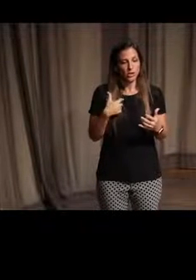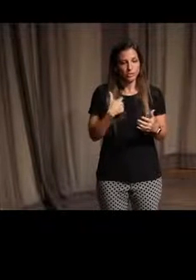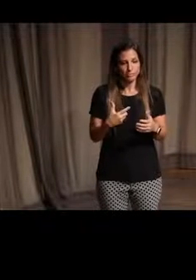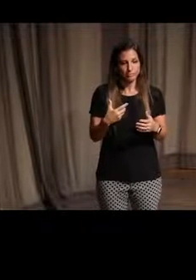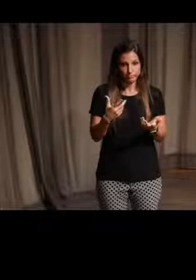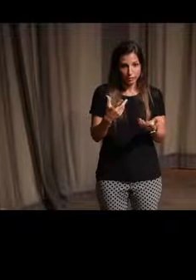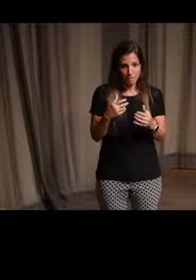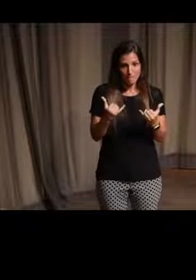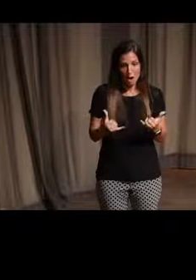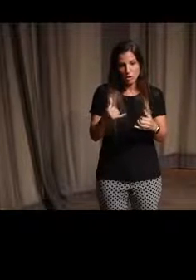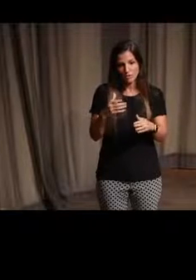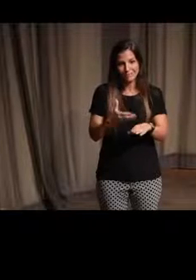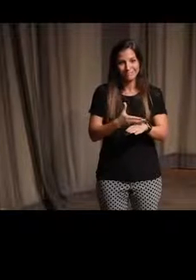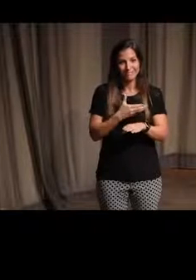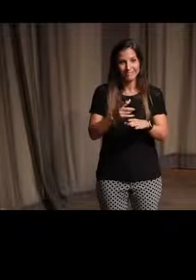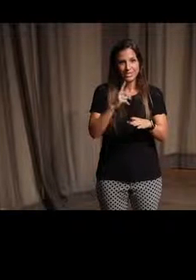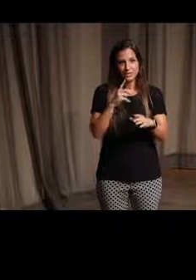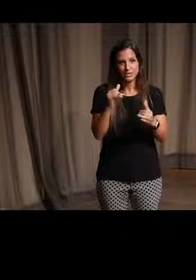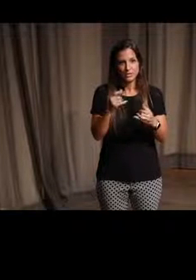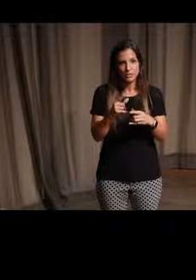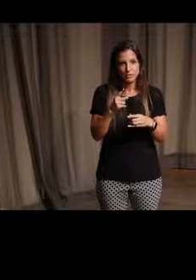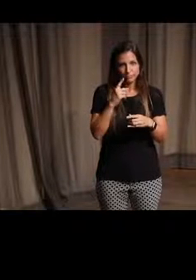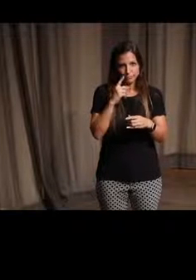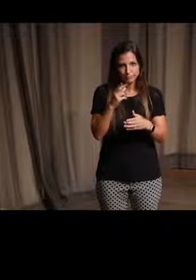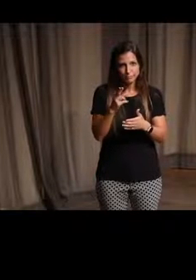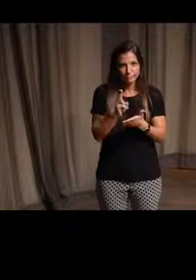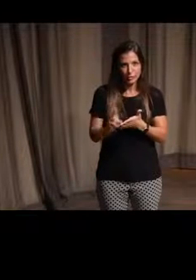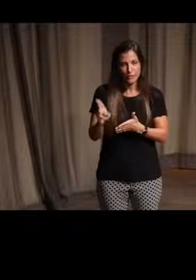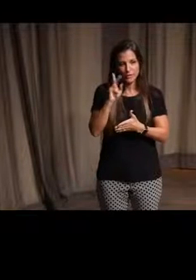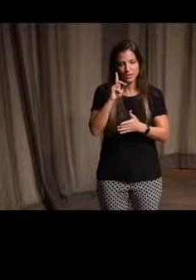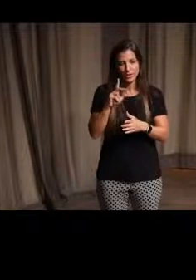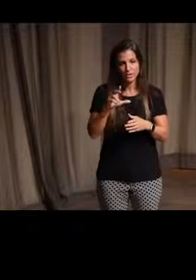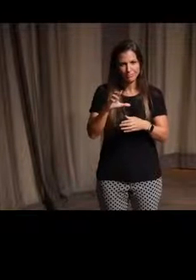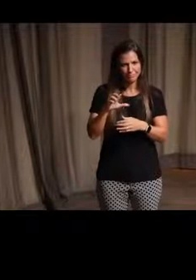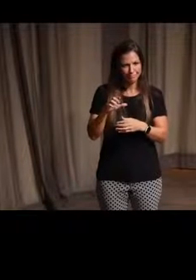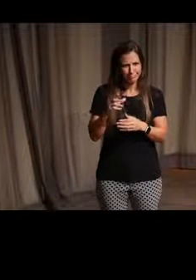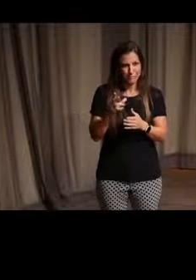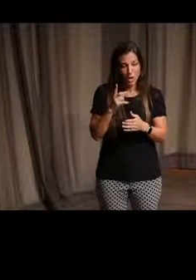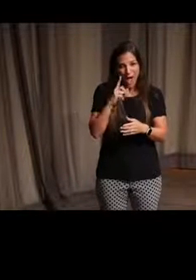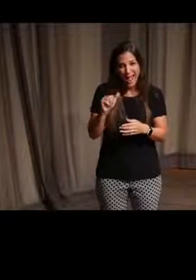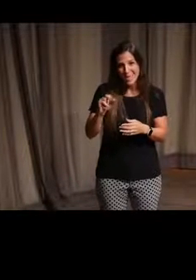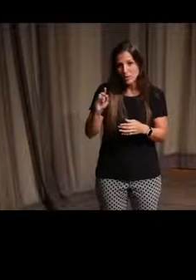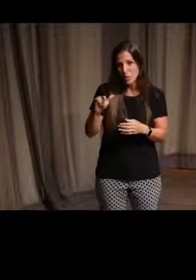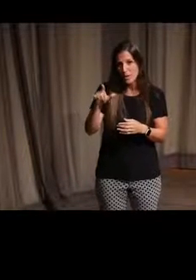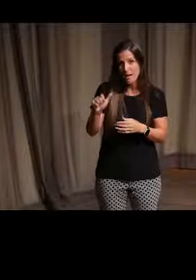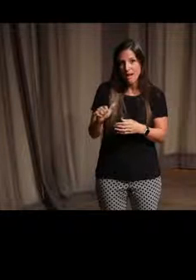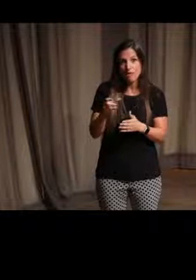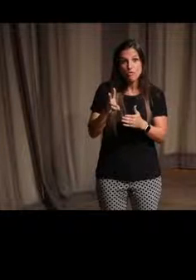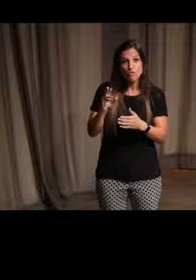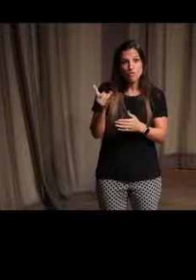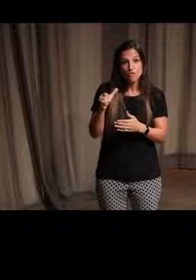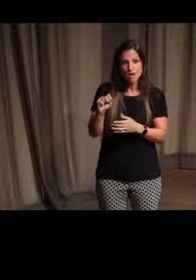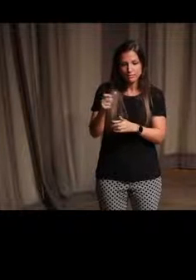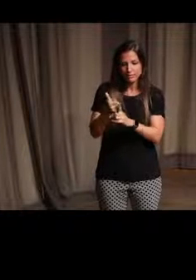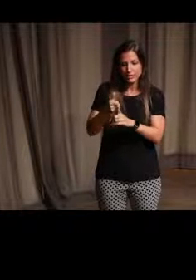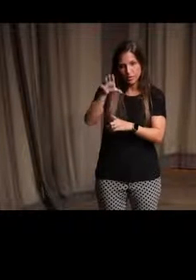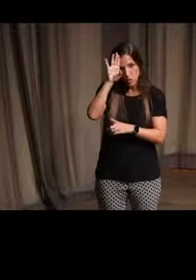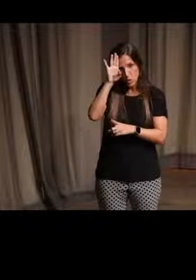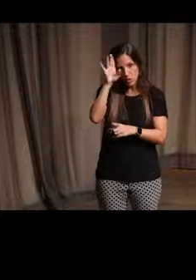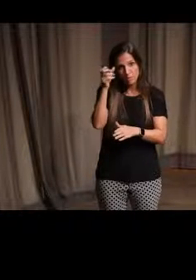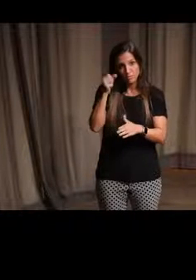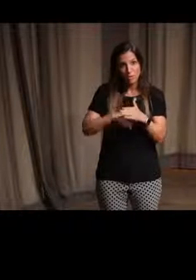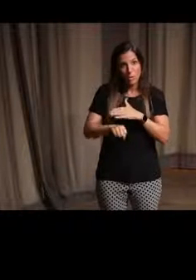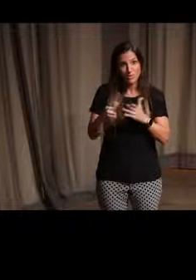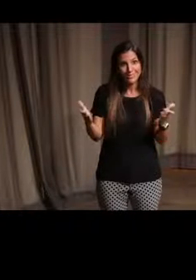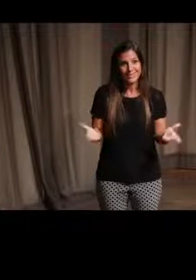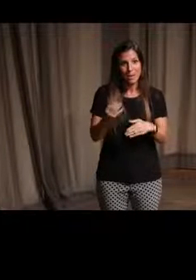Art World Practices from the University of Glasgow, Scotland. Antonia Wright is a Cuban-American artist born right